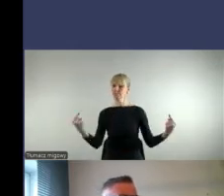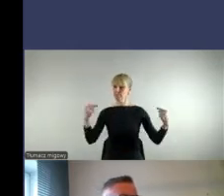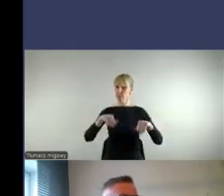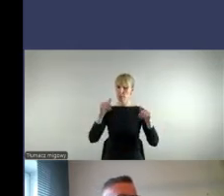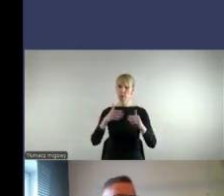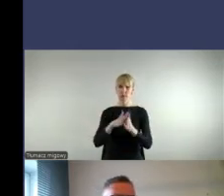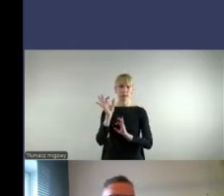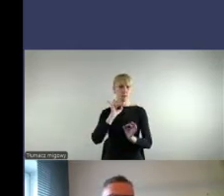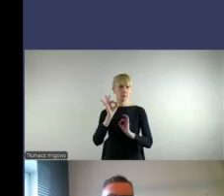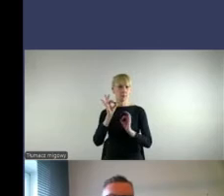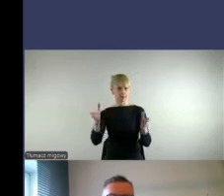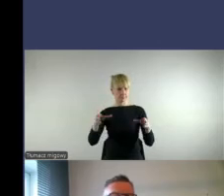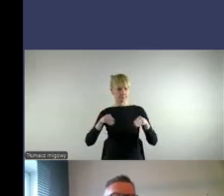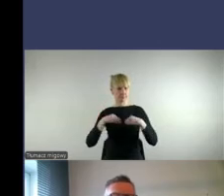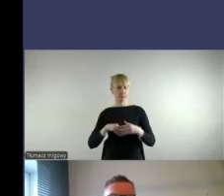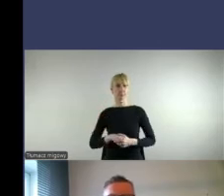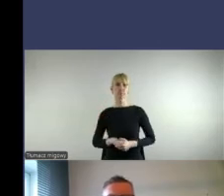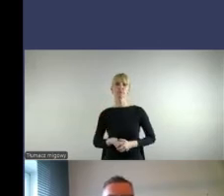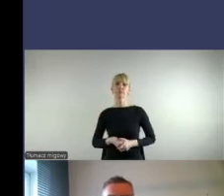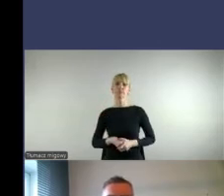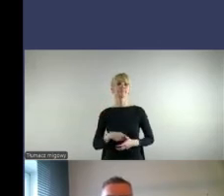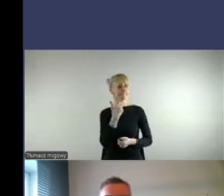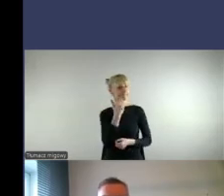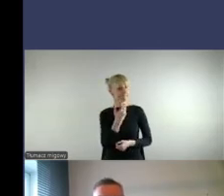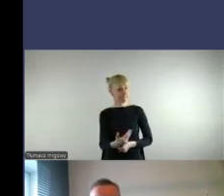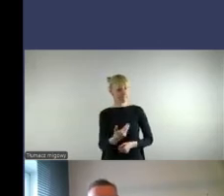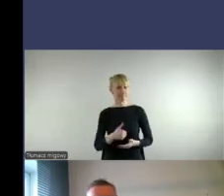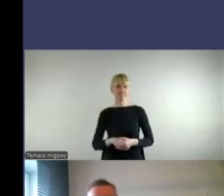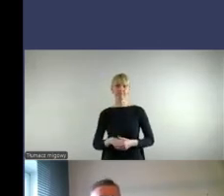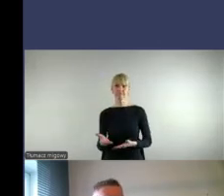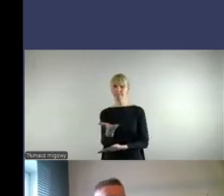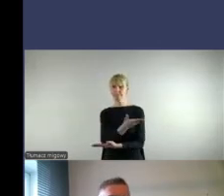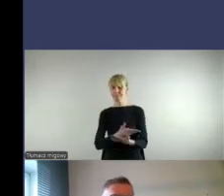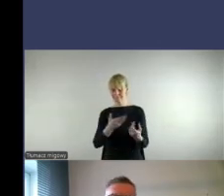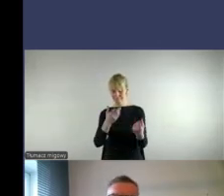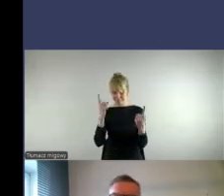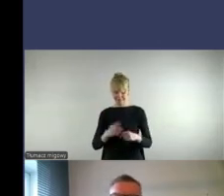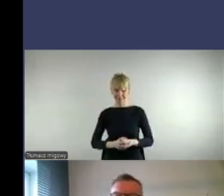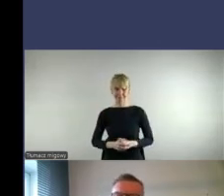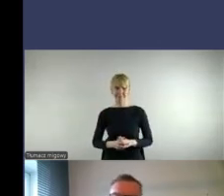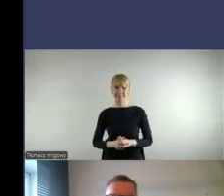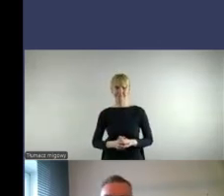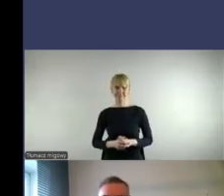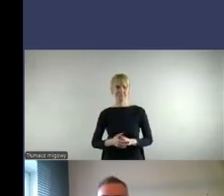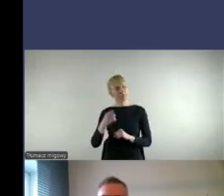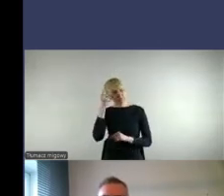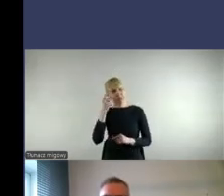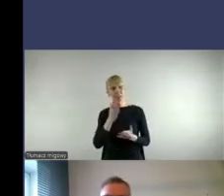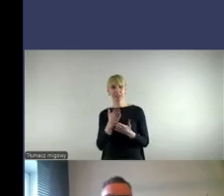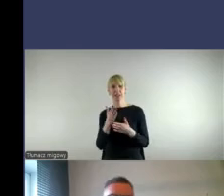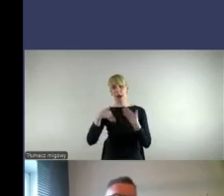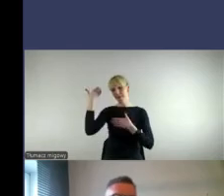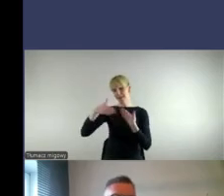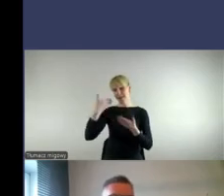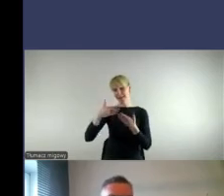one. So thank you for attention. I hope this was a meaningful presentation for you. And if you